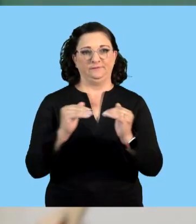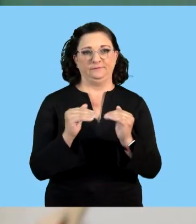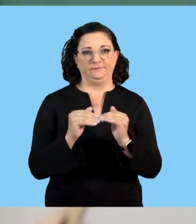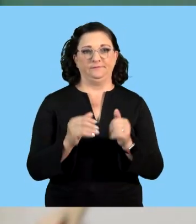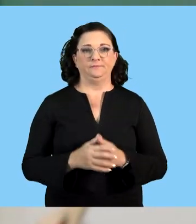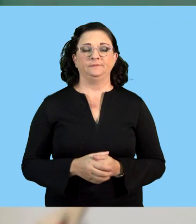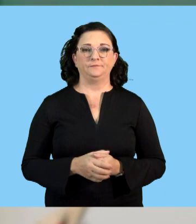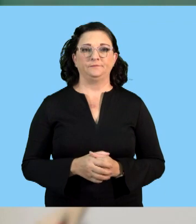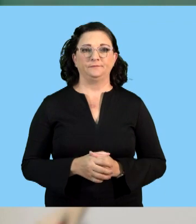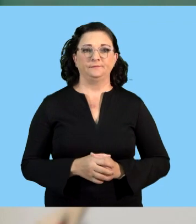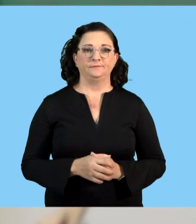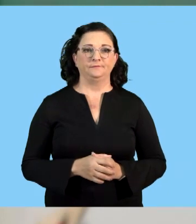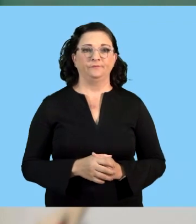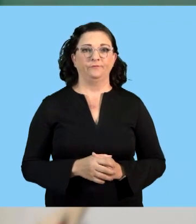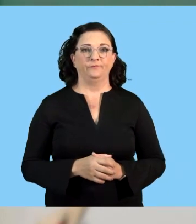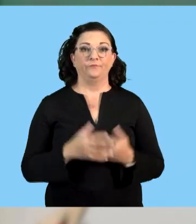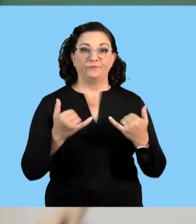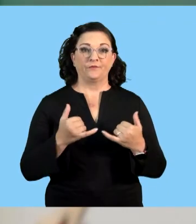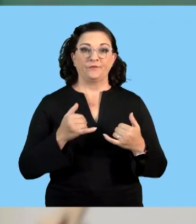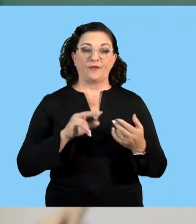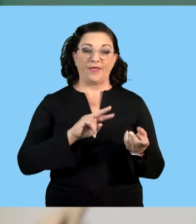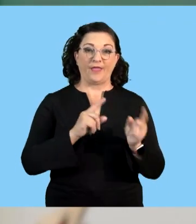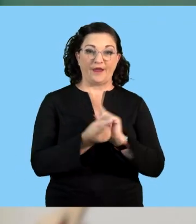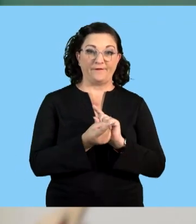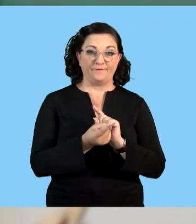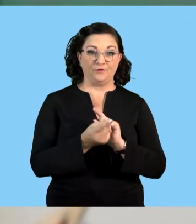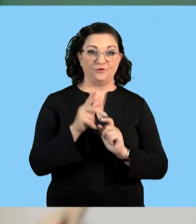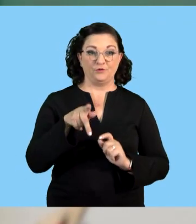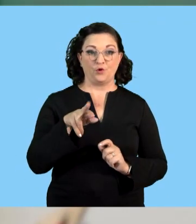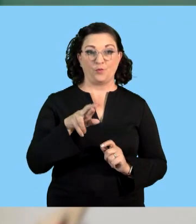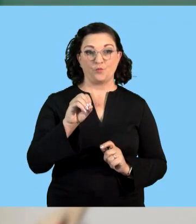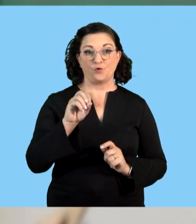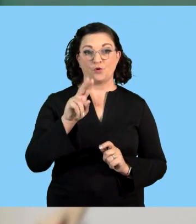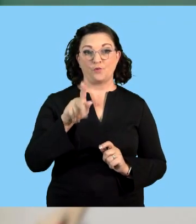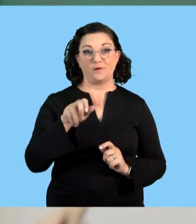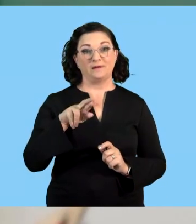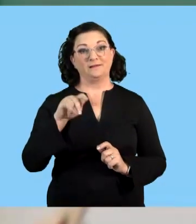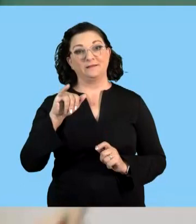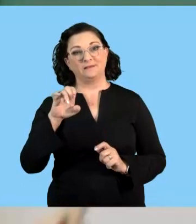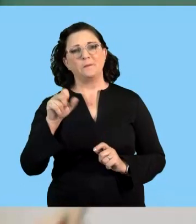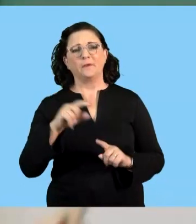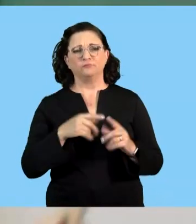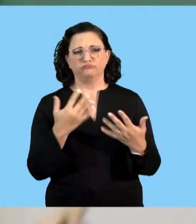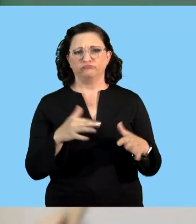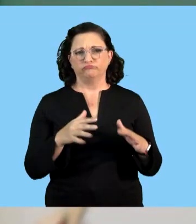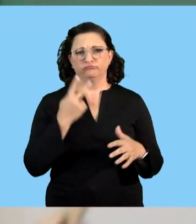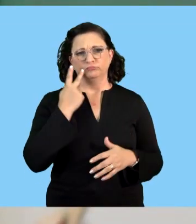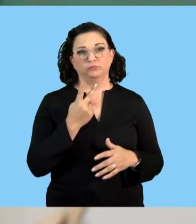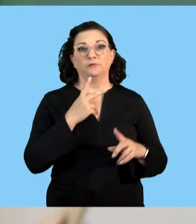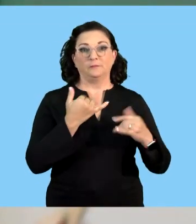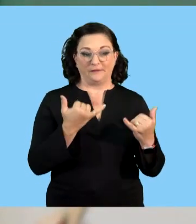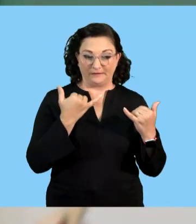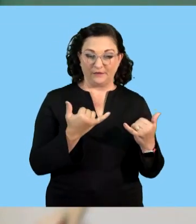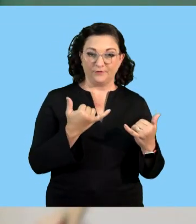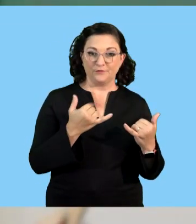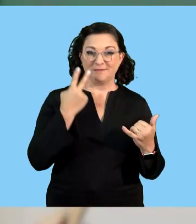that equation. Let's look at some inverse properties, which we already looked at initially in this lesson, but